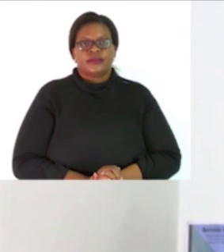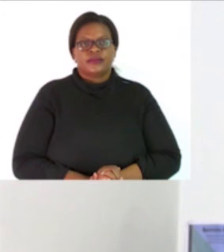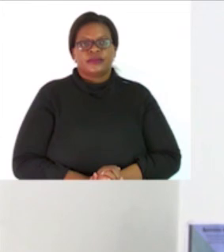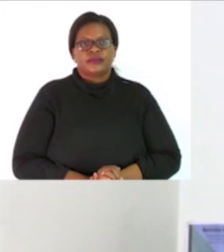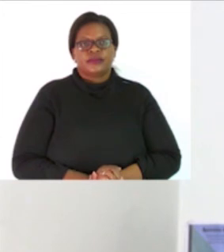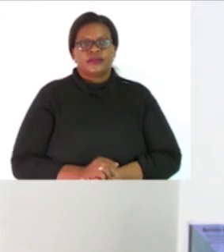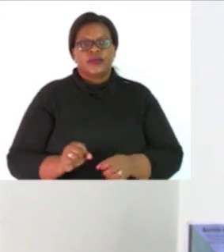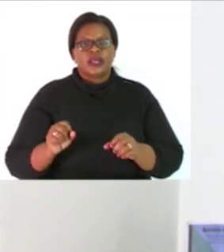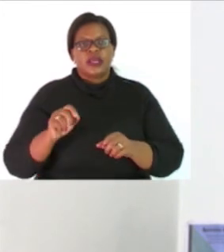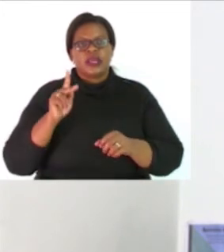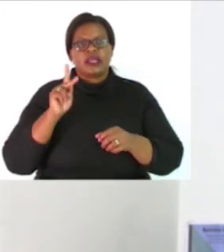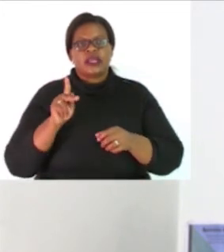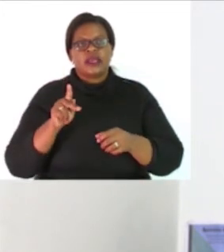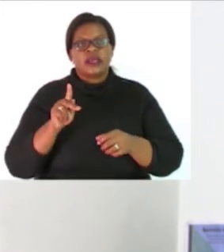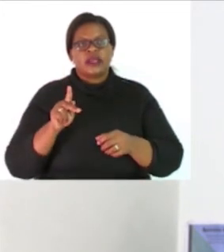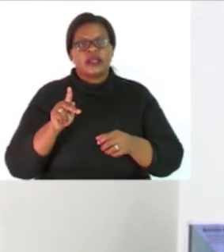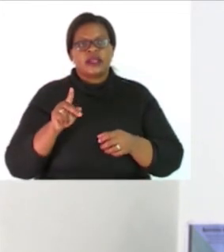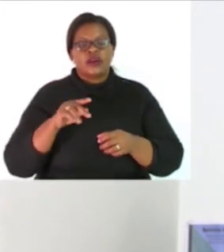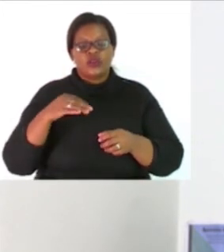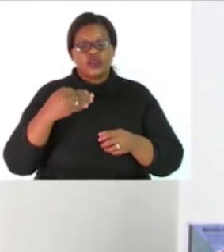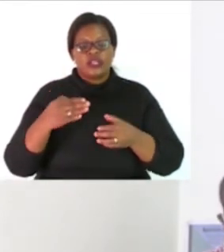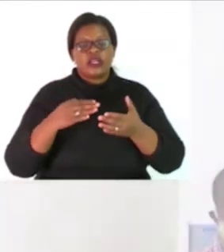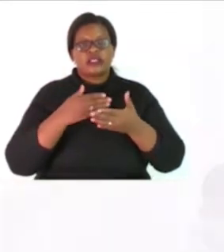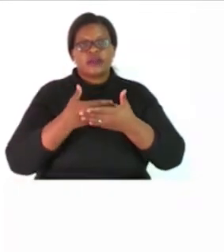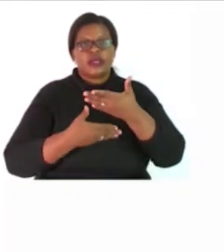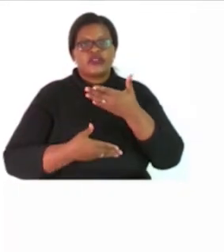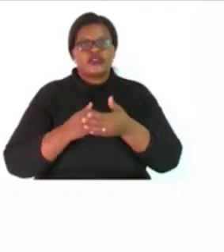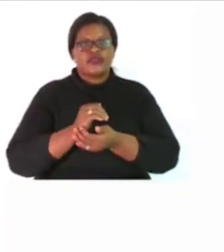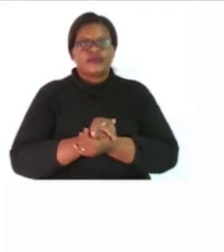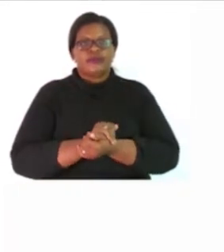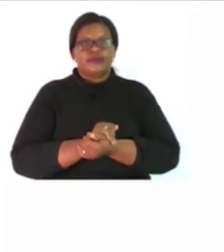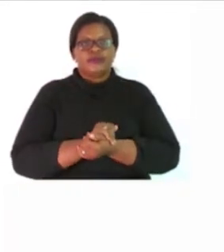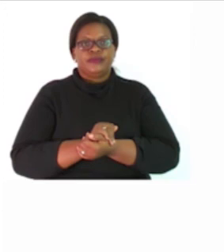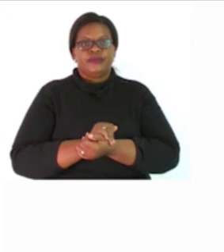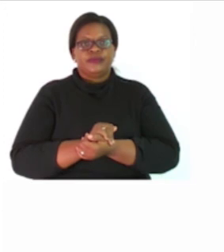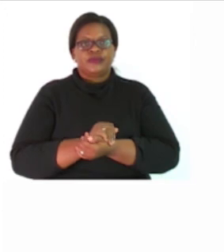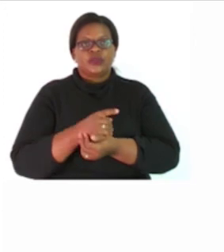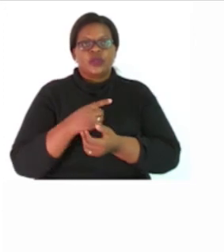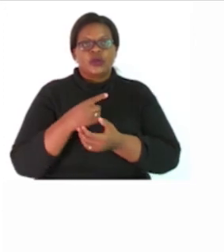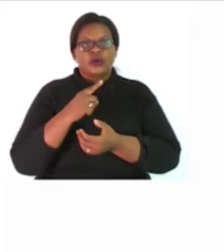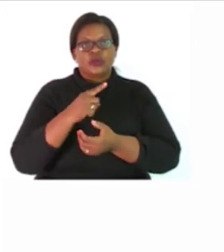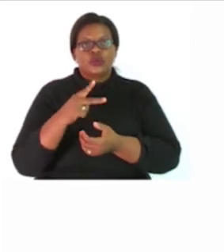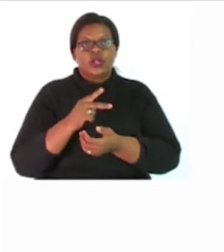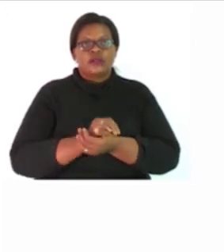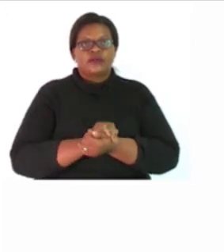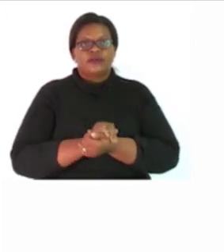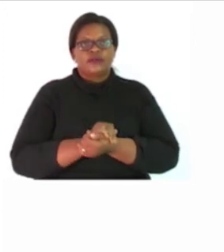And then on the next page, which is page 12,